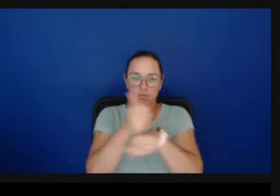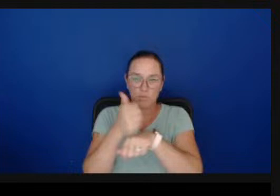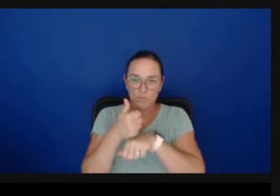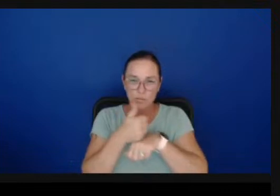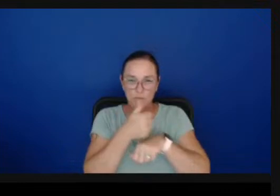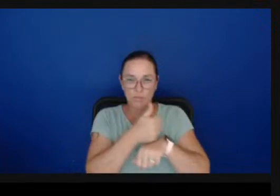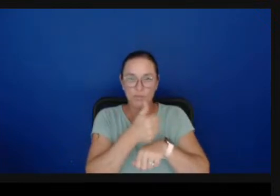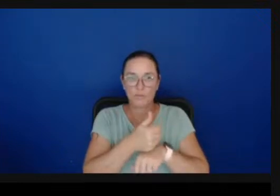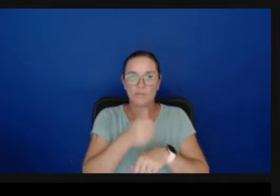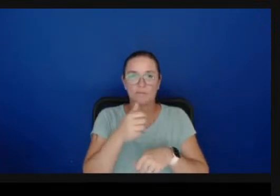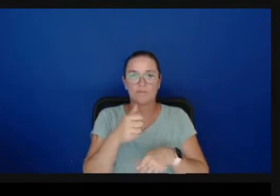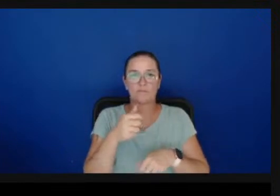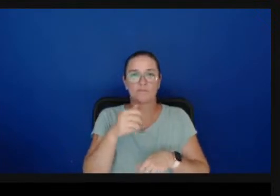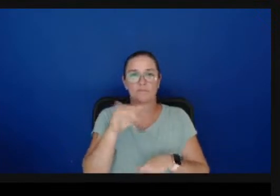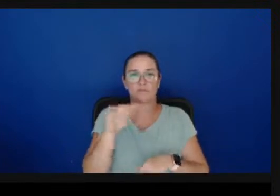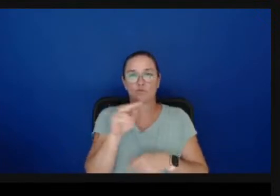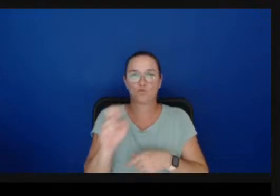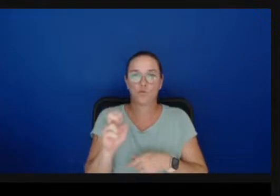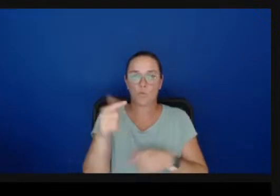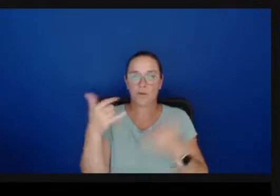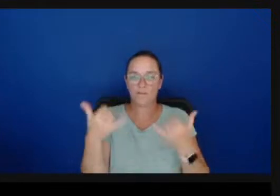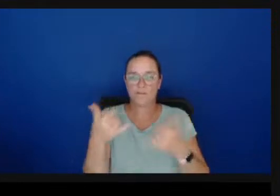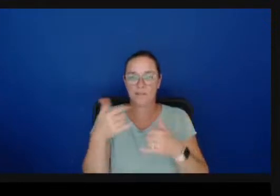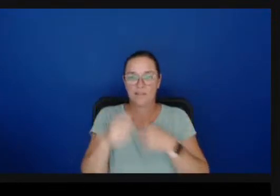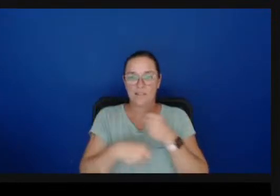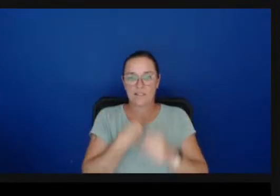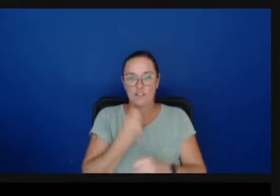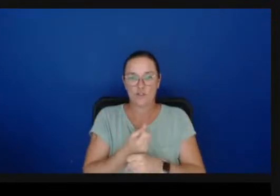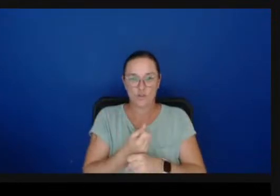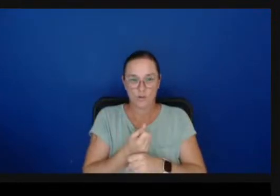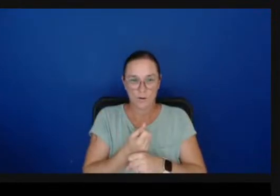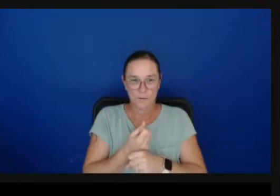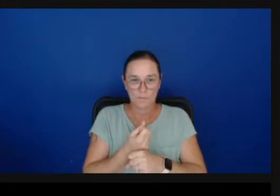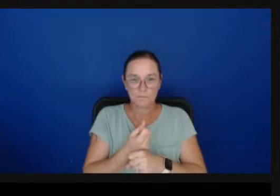in June of this year, late June 2024.